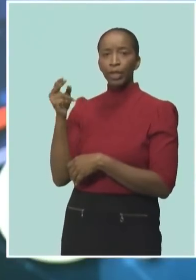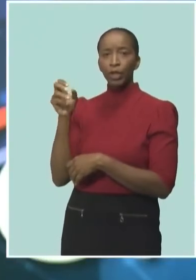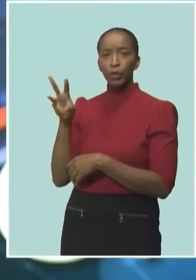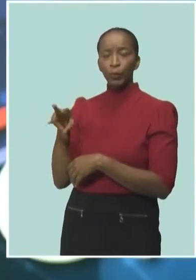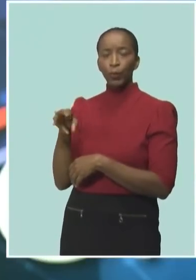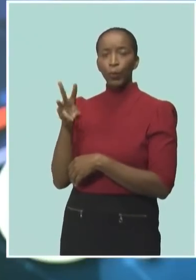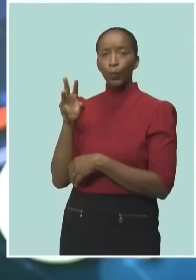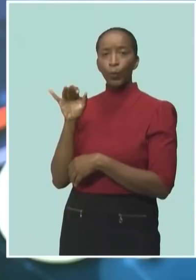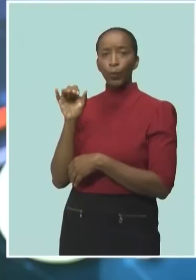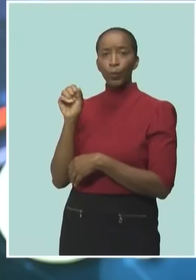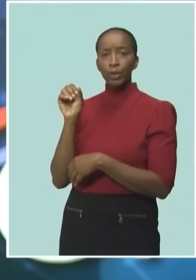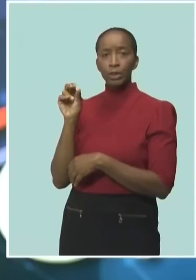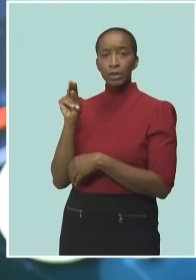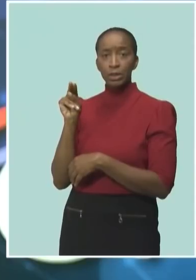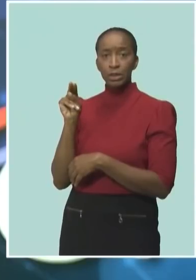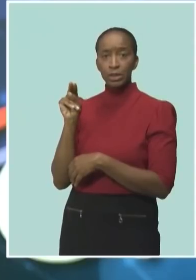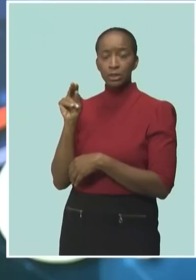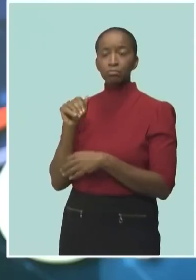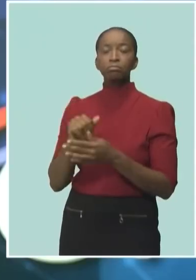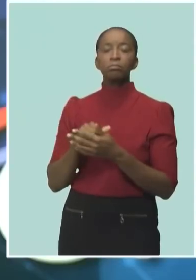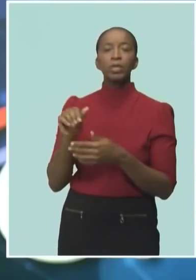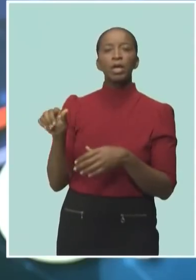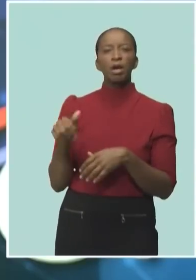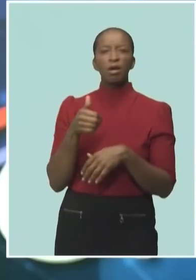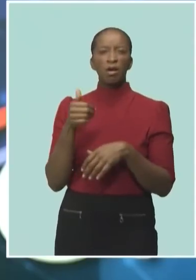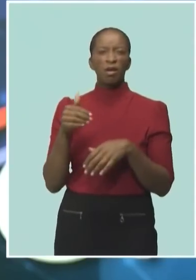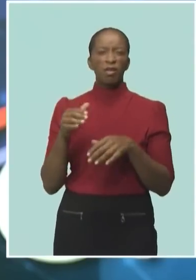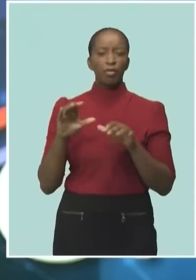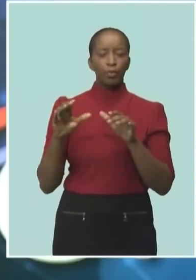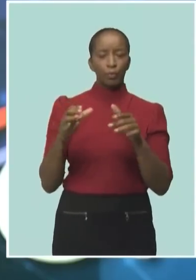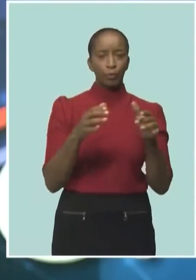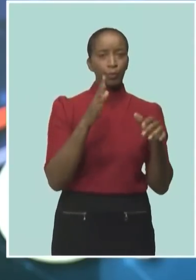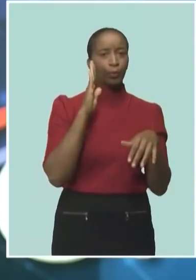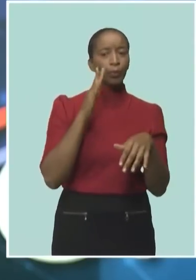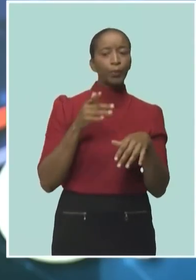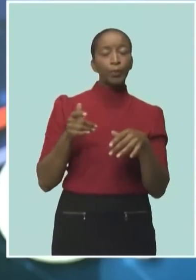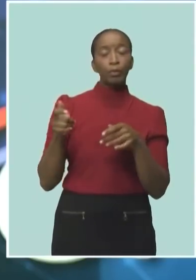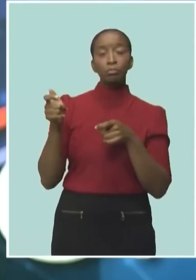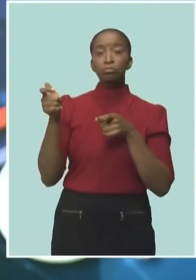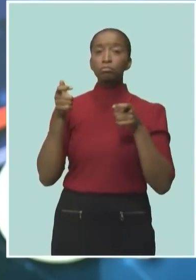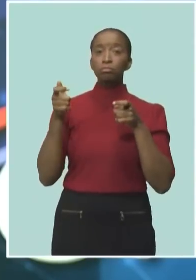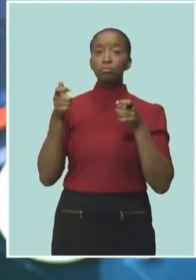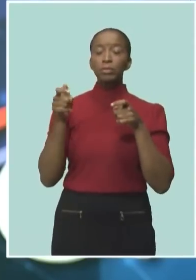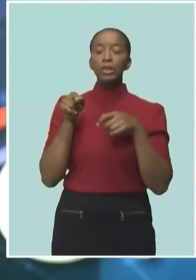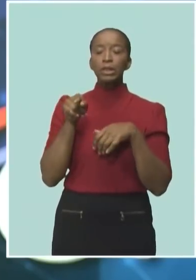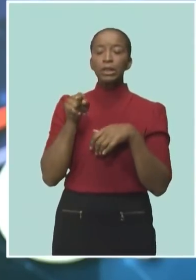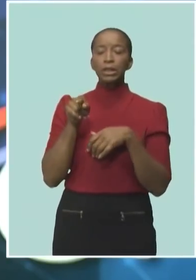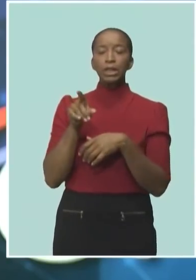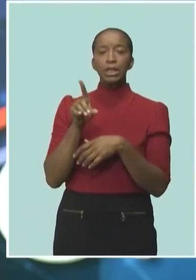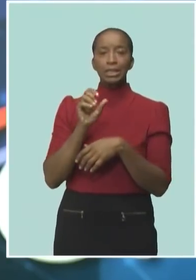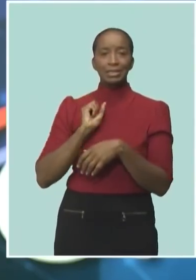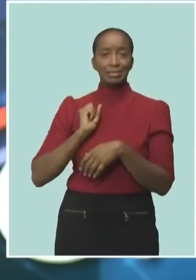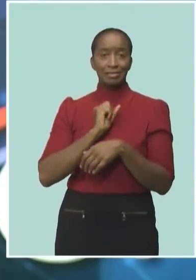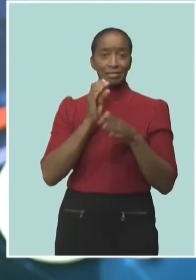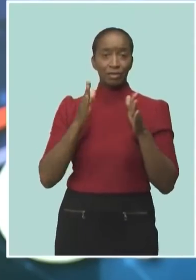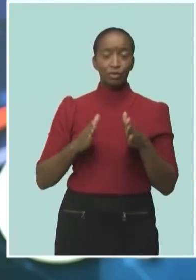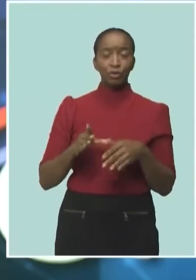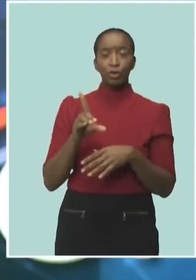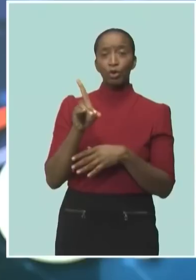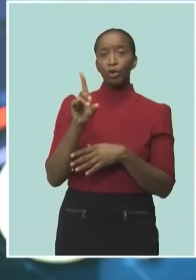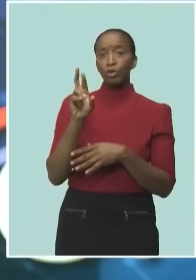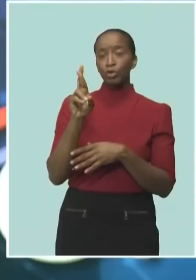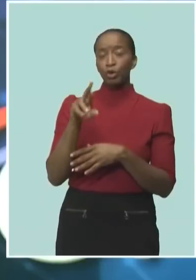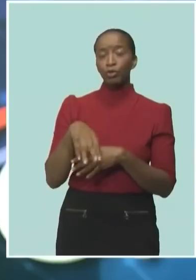by Minister of Health and Wellness, Senator Dr. the Most Honorable Jerome Walcott. Ambassador Wilson notes for Barbados to be chosen to serve